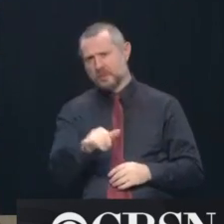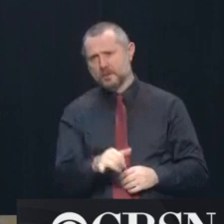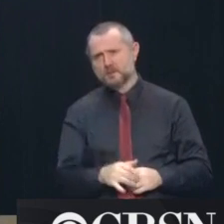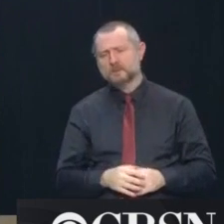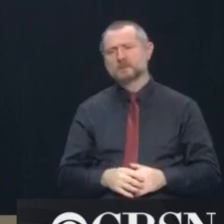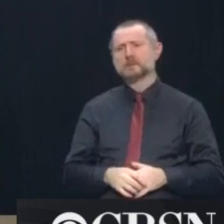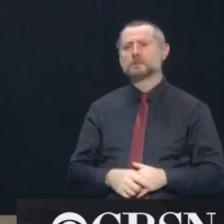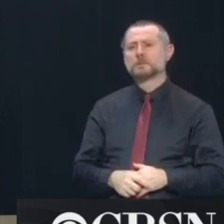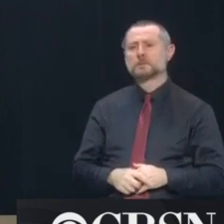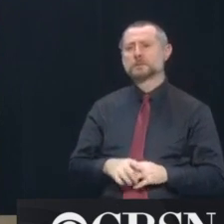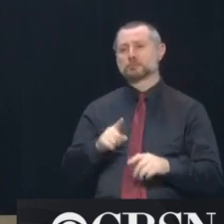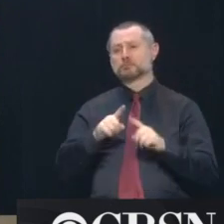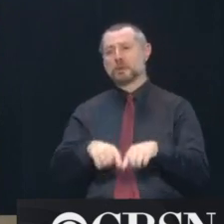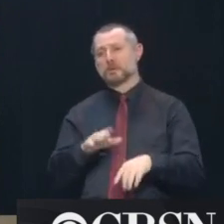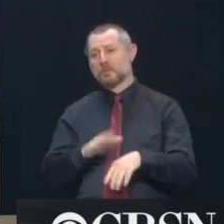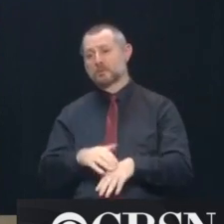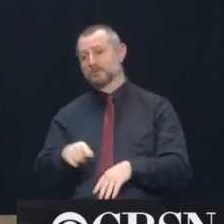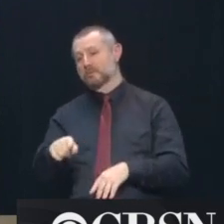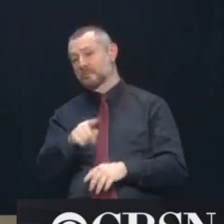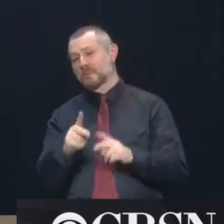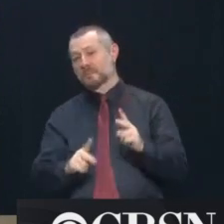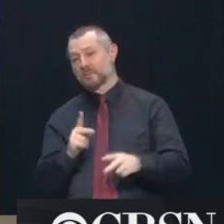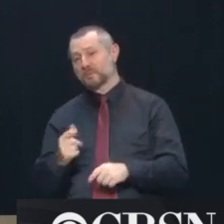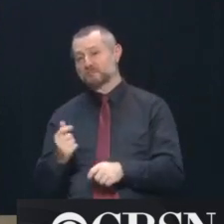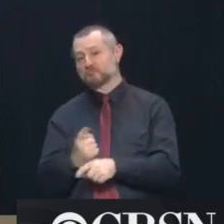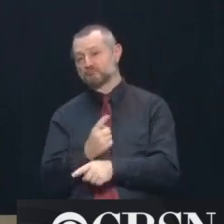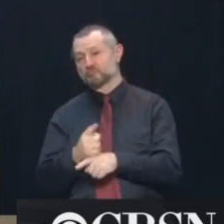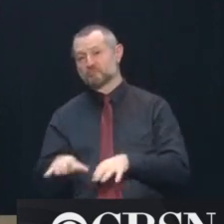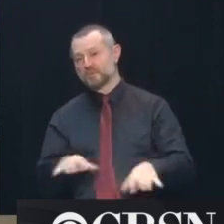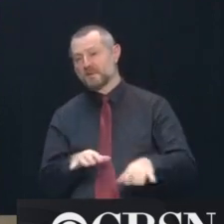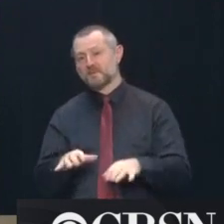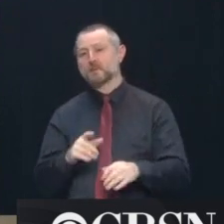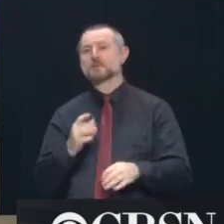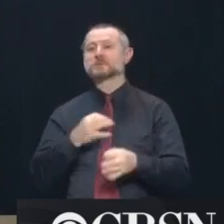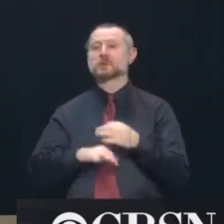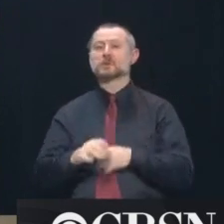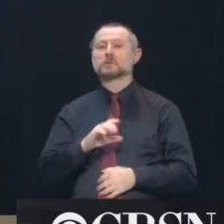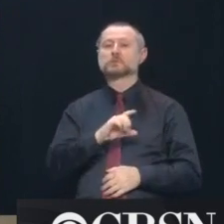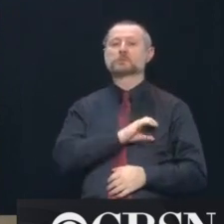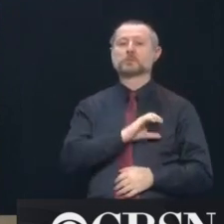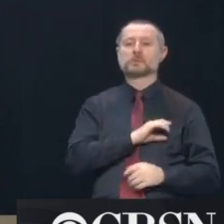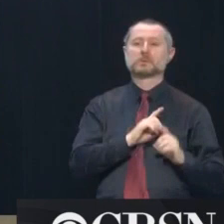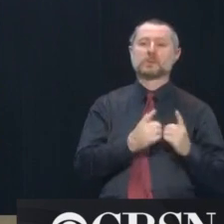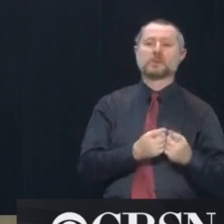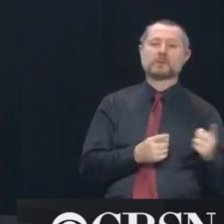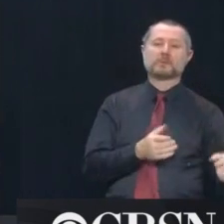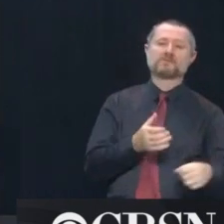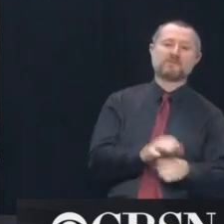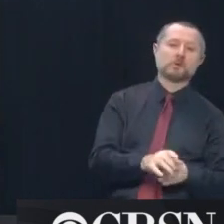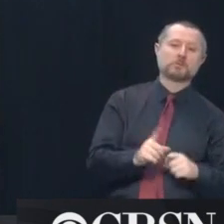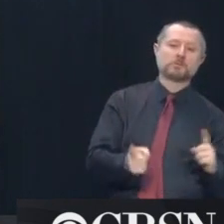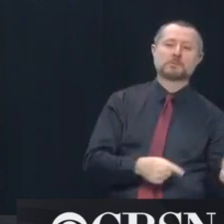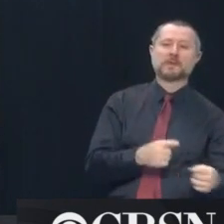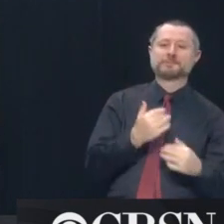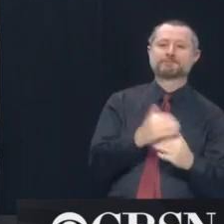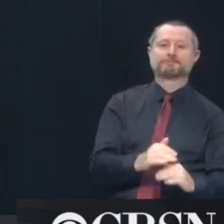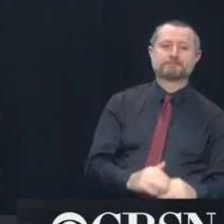do the right thing as opposed to authorities like the Sheriff's Department to enforce some of the social distance